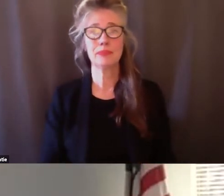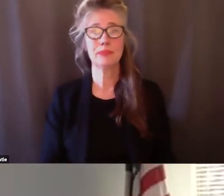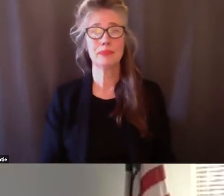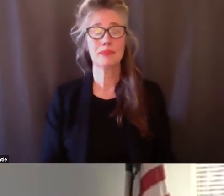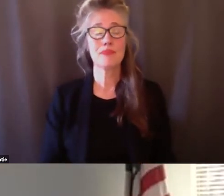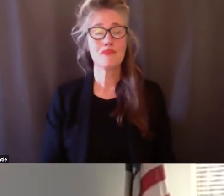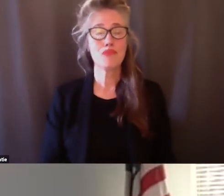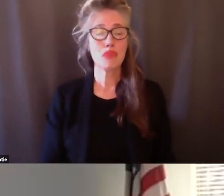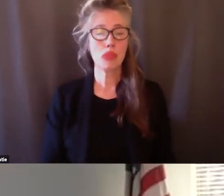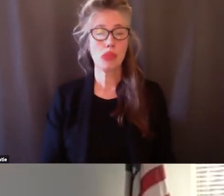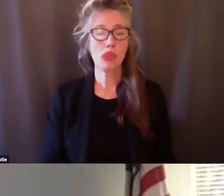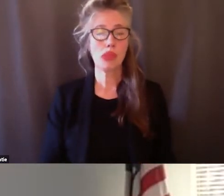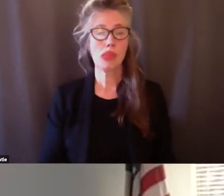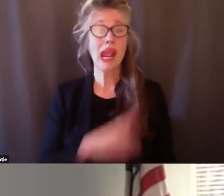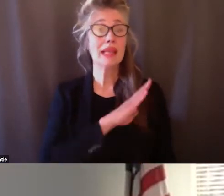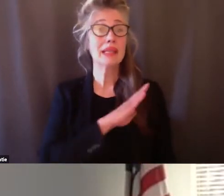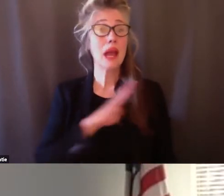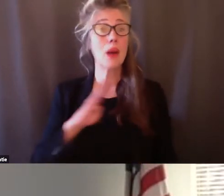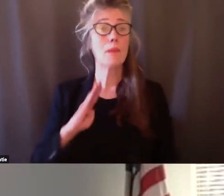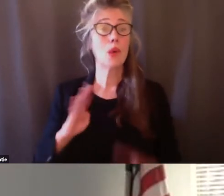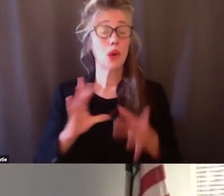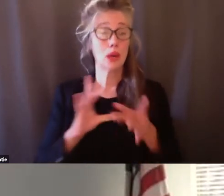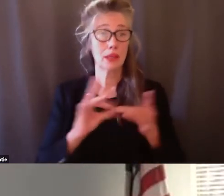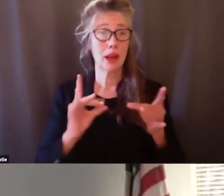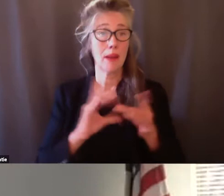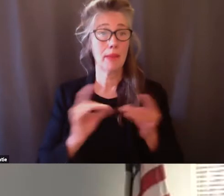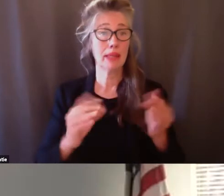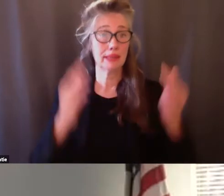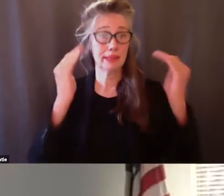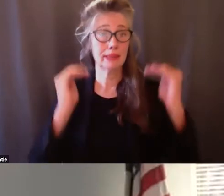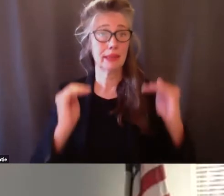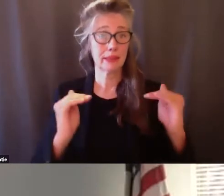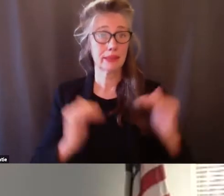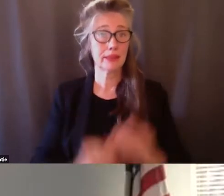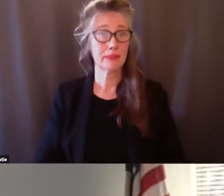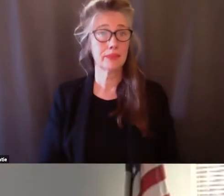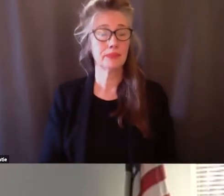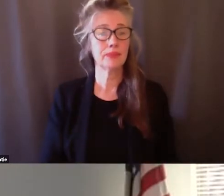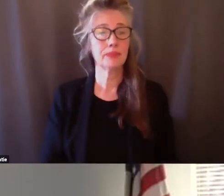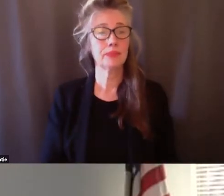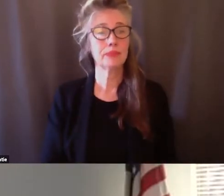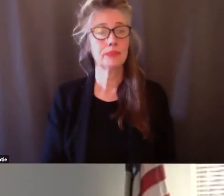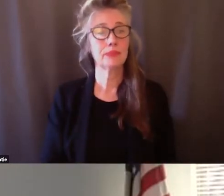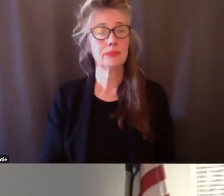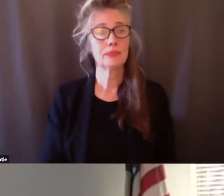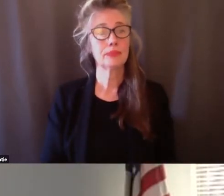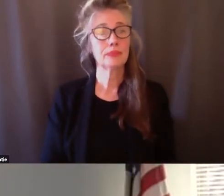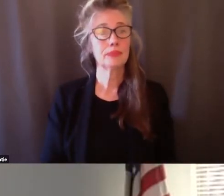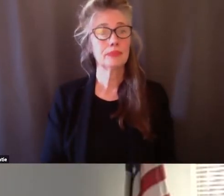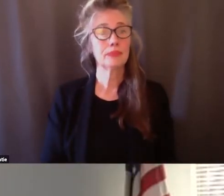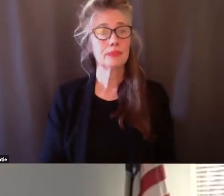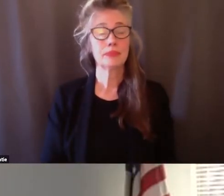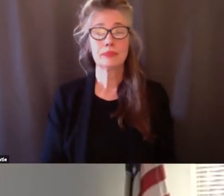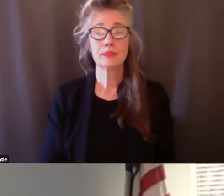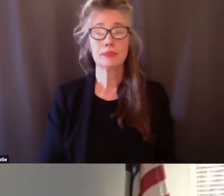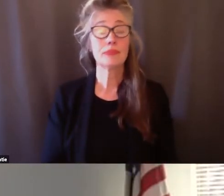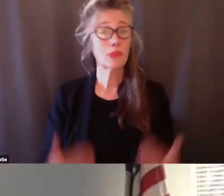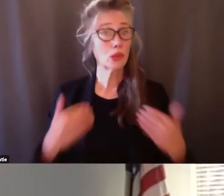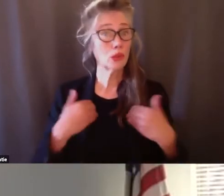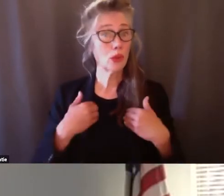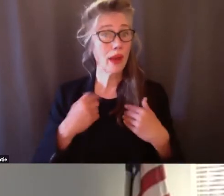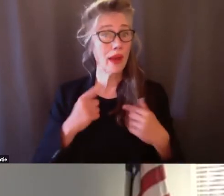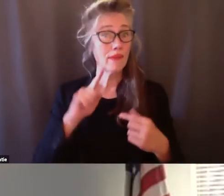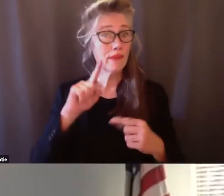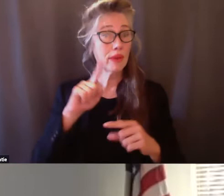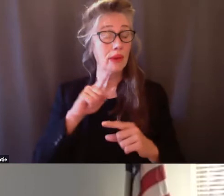on with board comments. So I'd like to ask my fellow board members if they have comments,